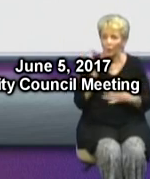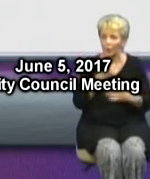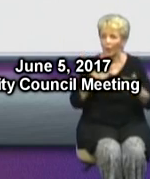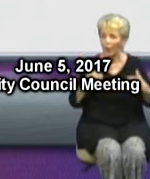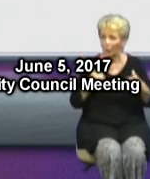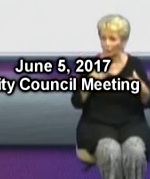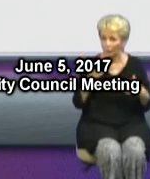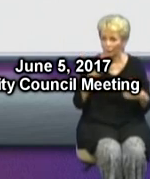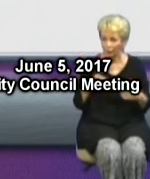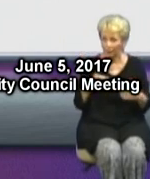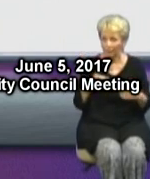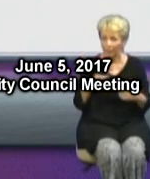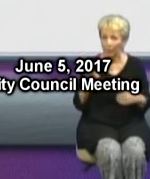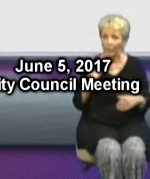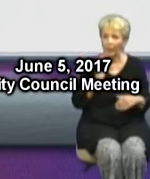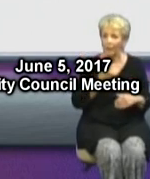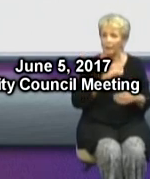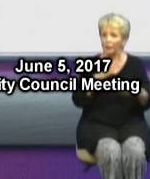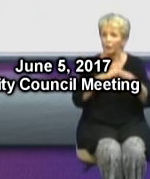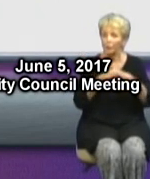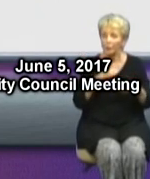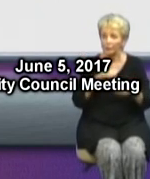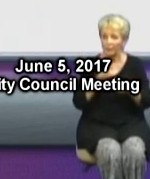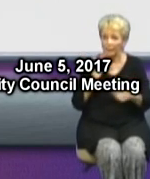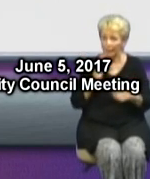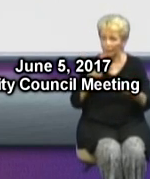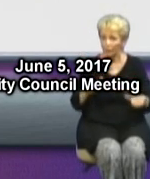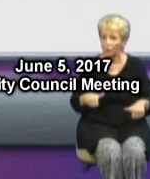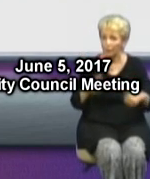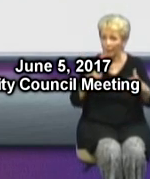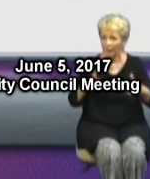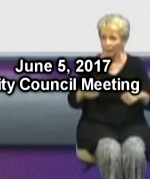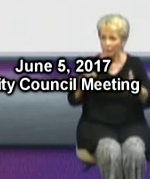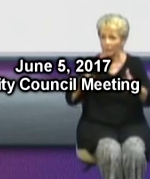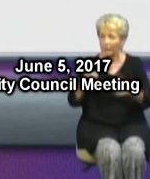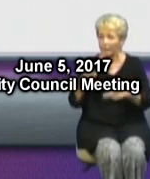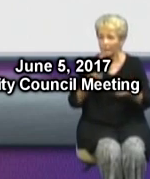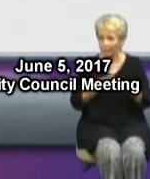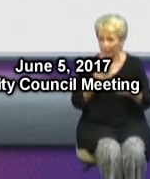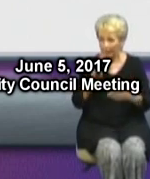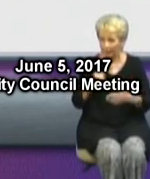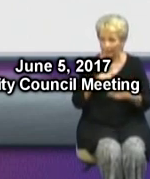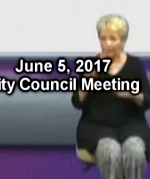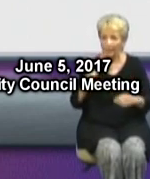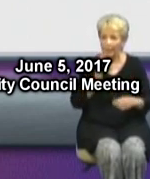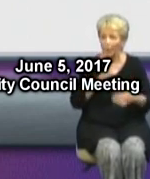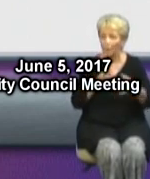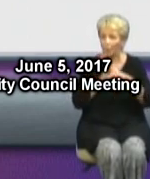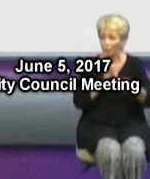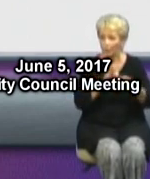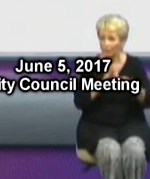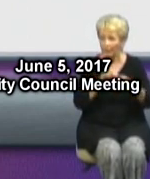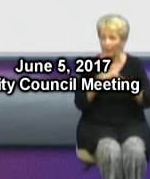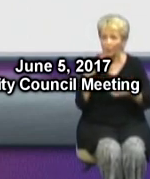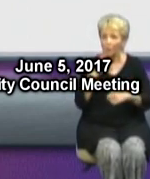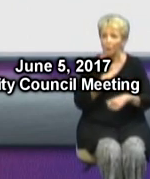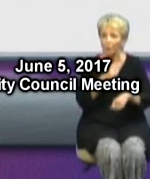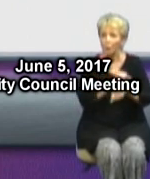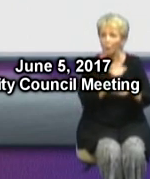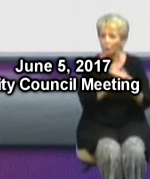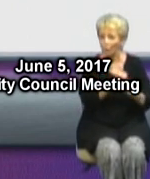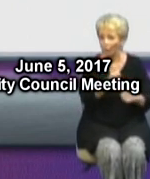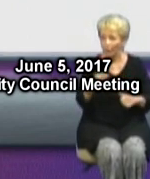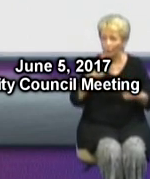ownerships of our communities and our challenges and everything about it, and our partnerships, how we work with others